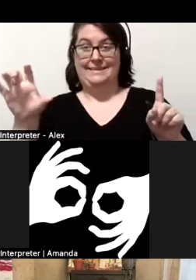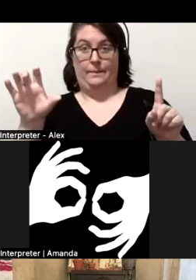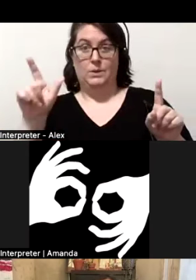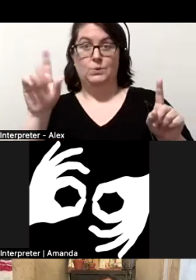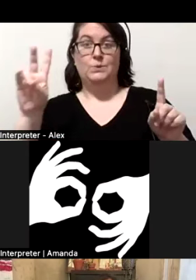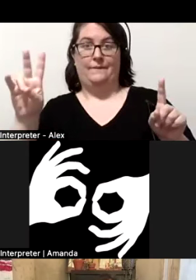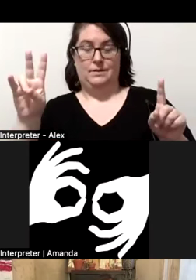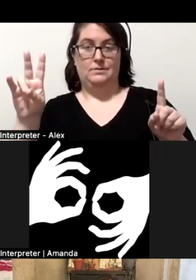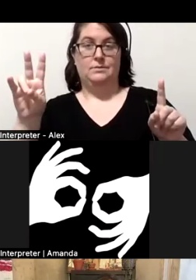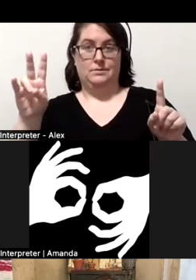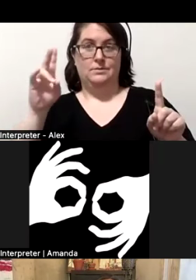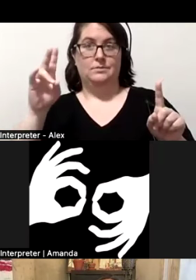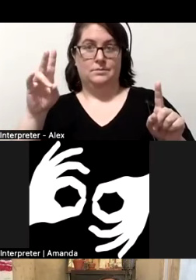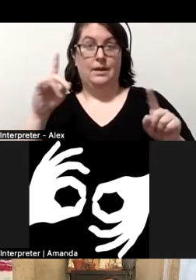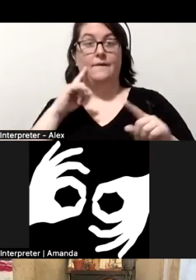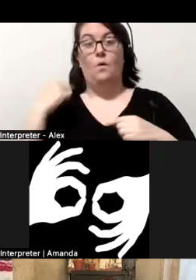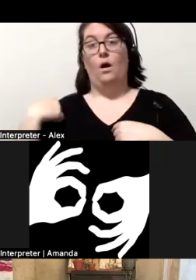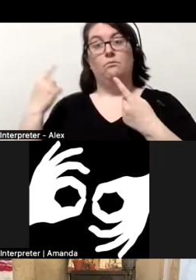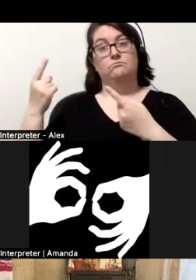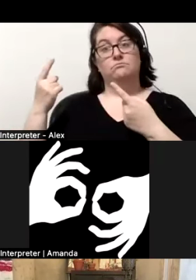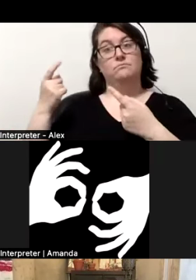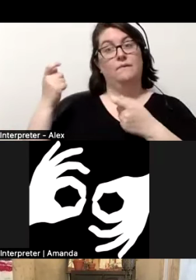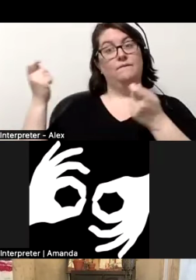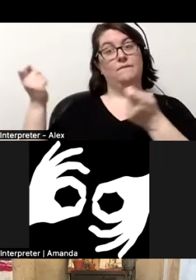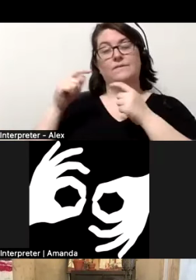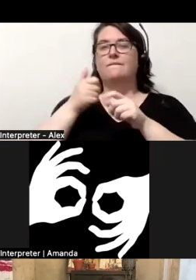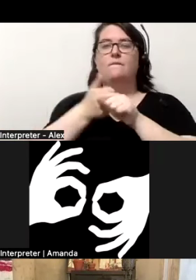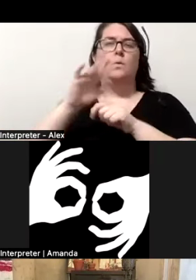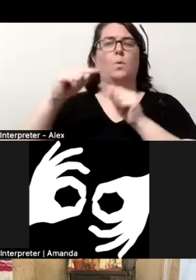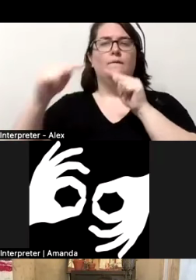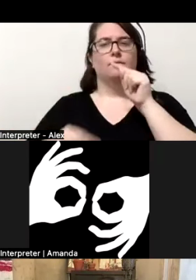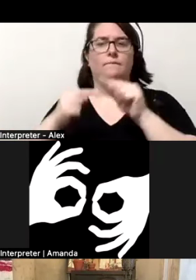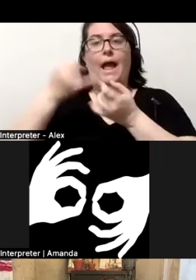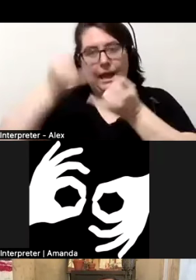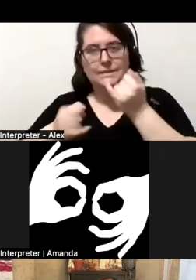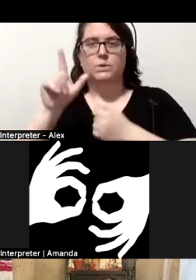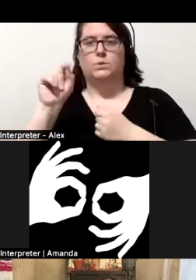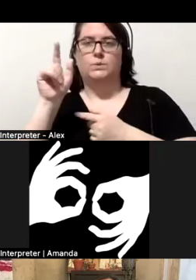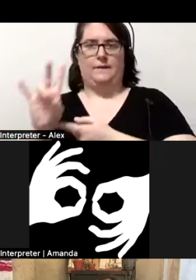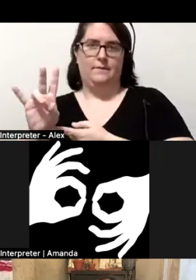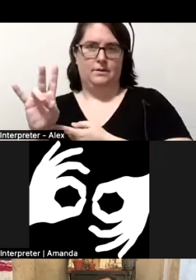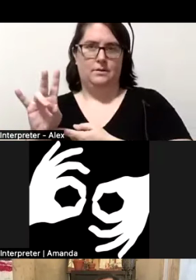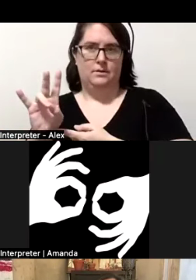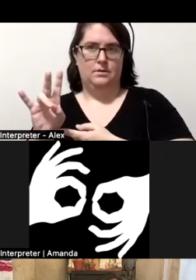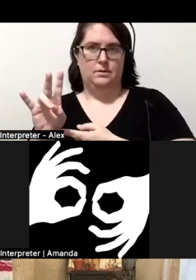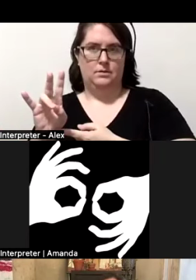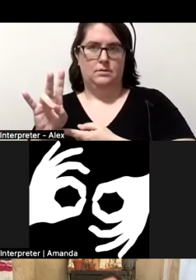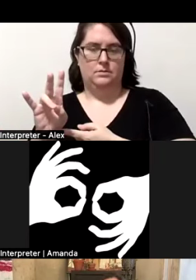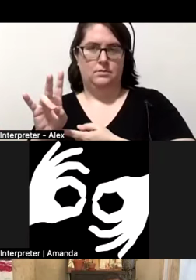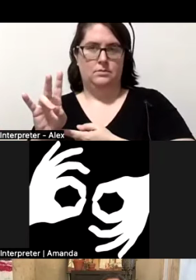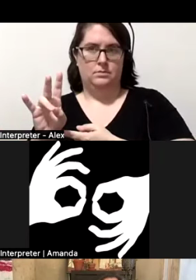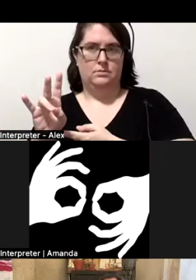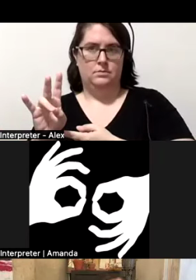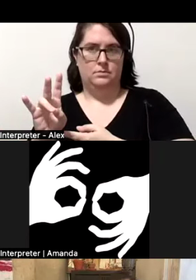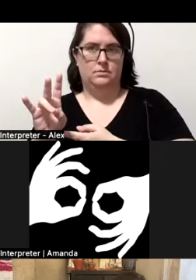2027. For established festivals, it covers your fiscal year ending in 2027, as well as festival activities